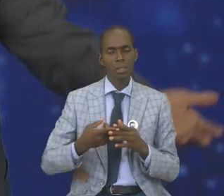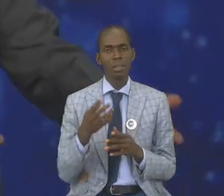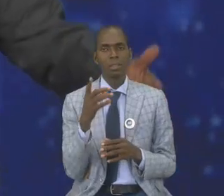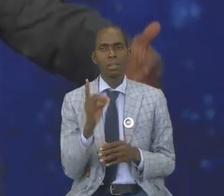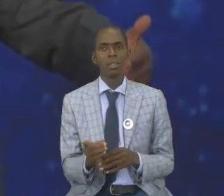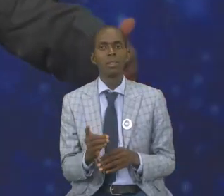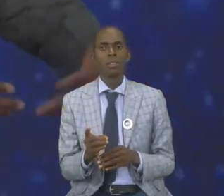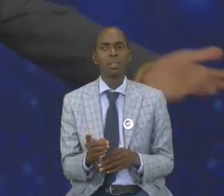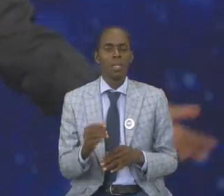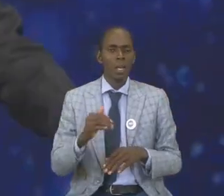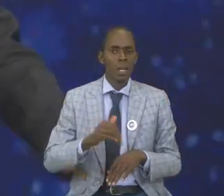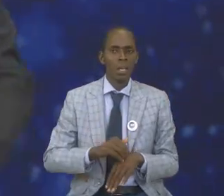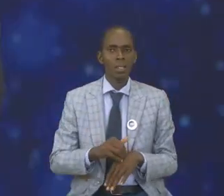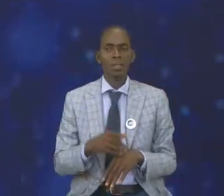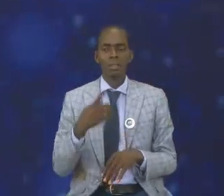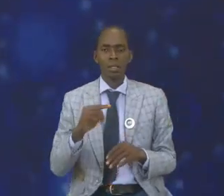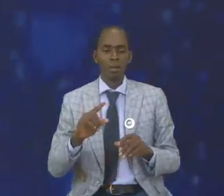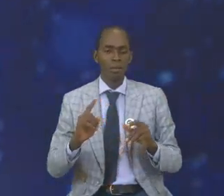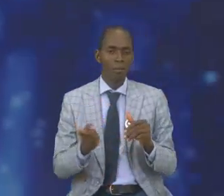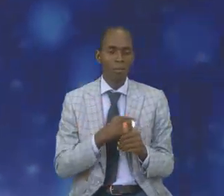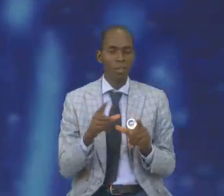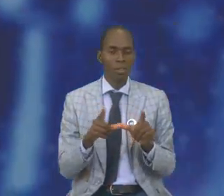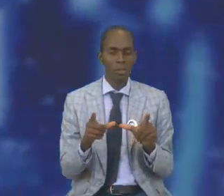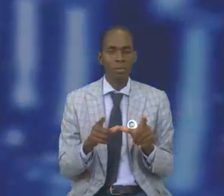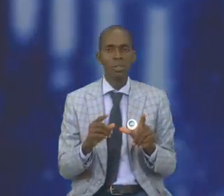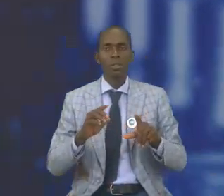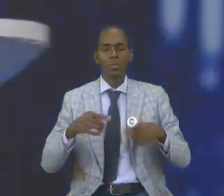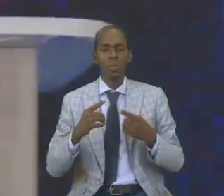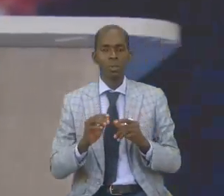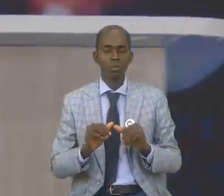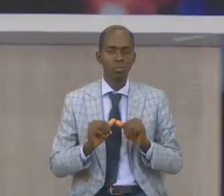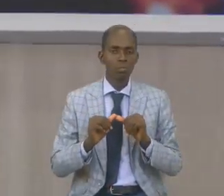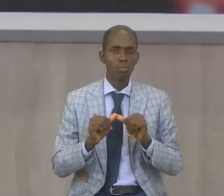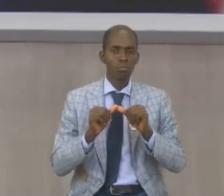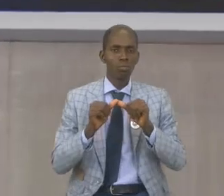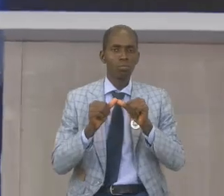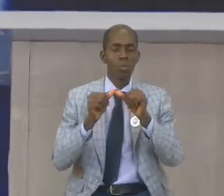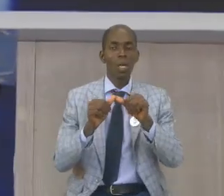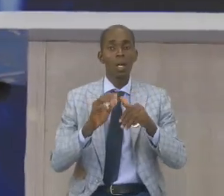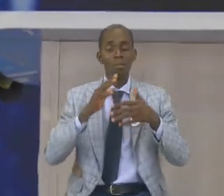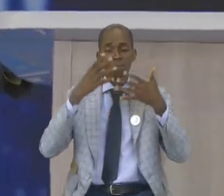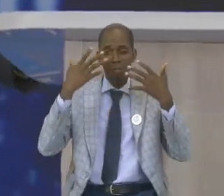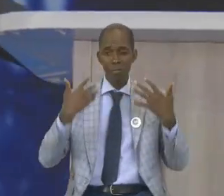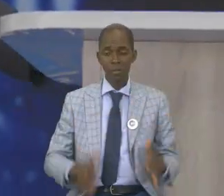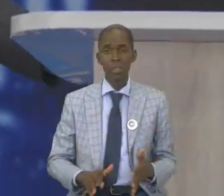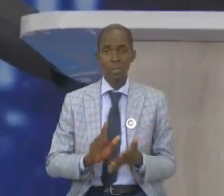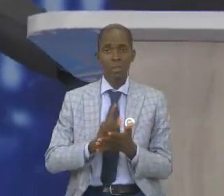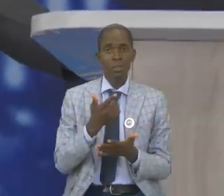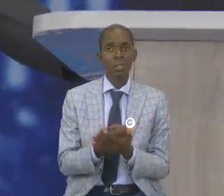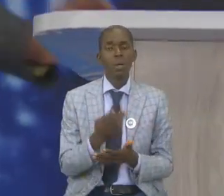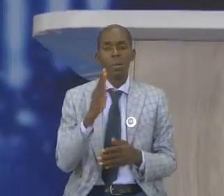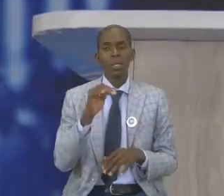the sophomore, at the first level, and went on and graduated by the time she was